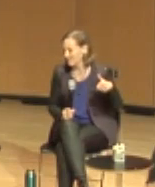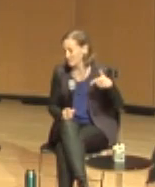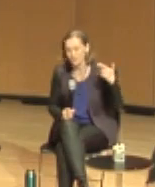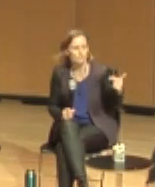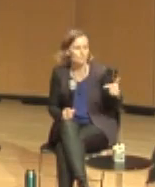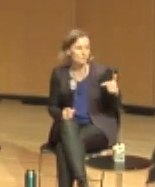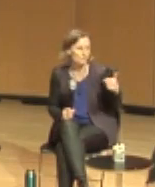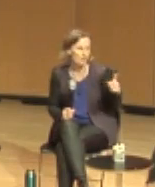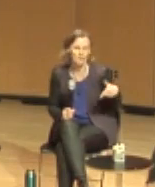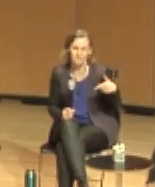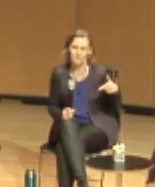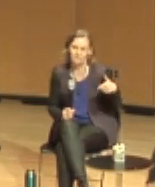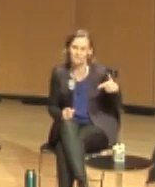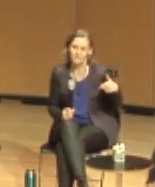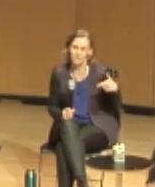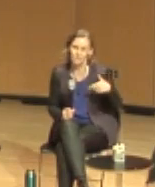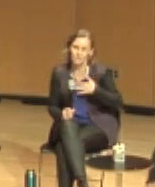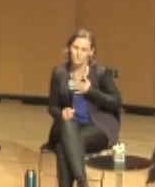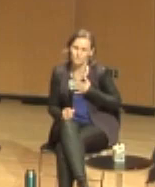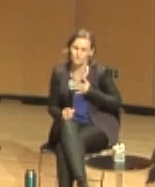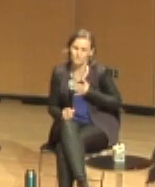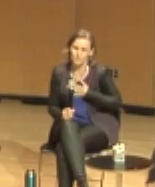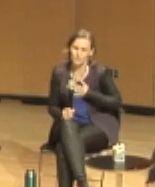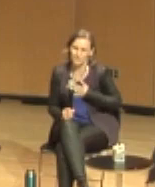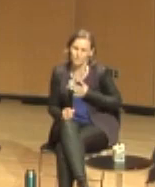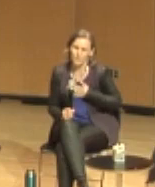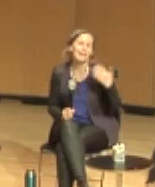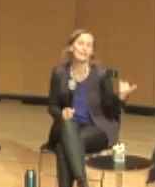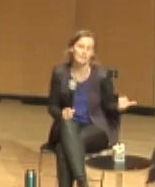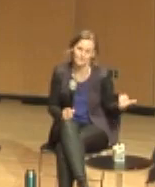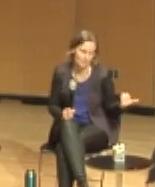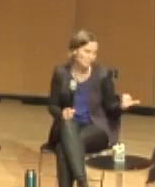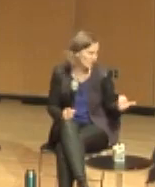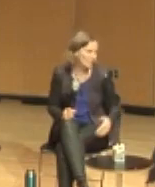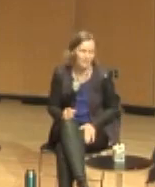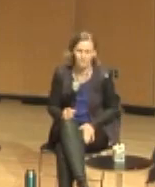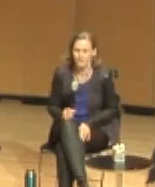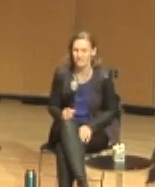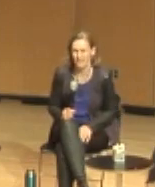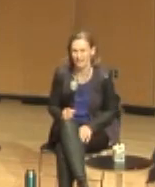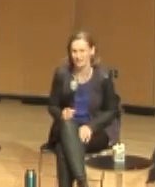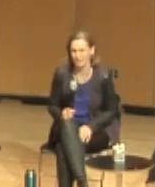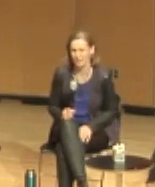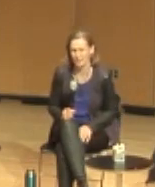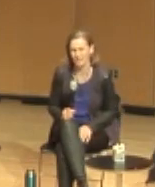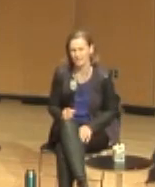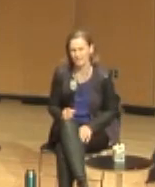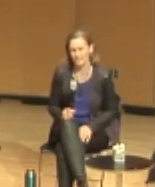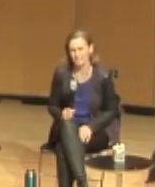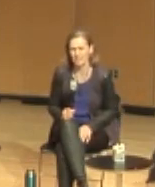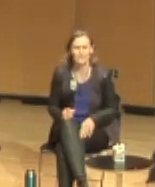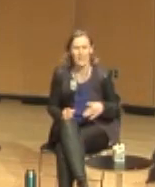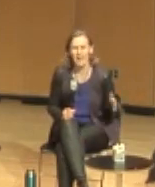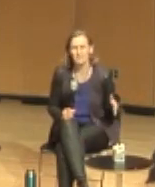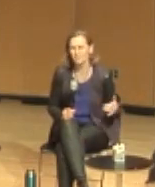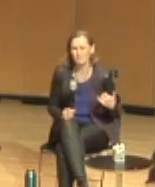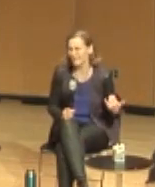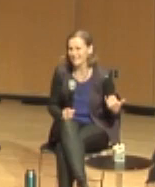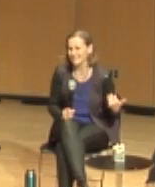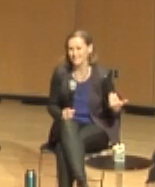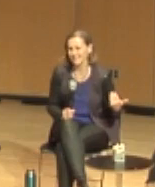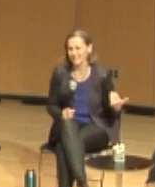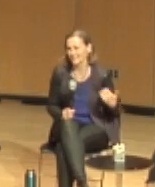connected to um to the what I learned from working on falus text but I but it